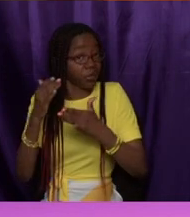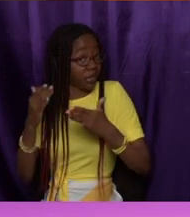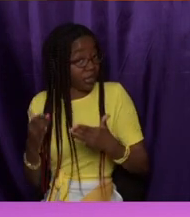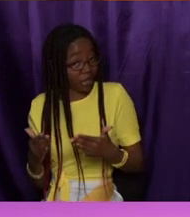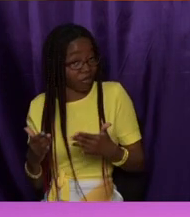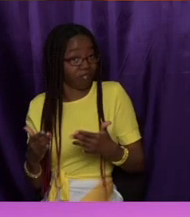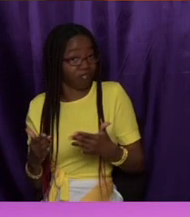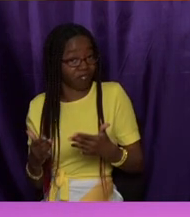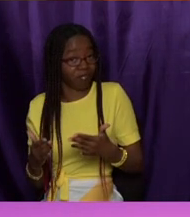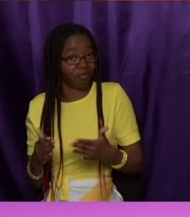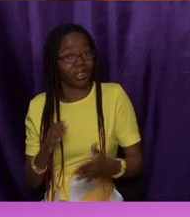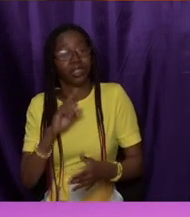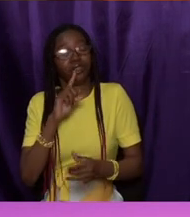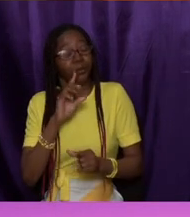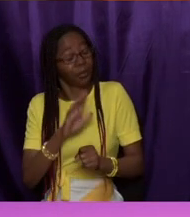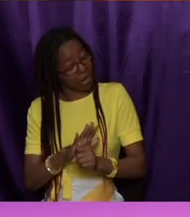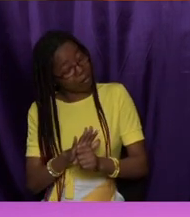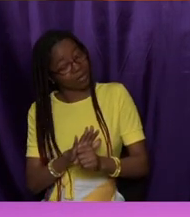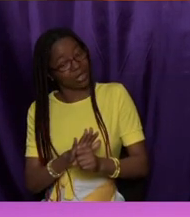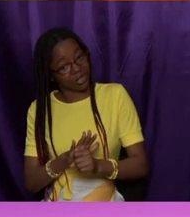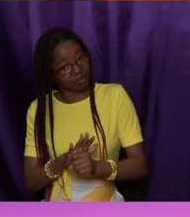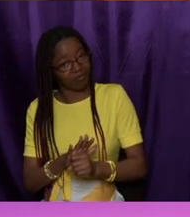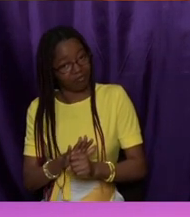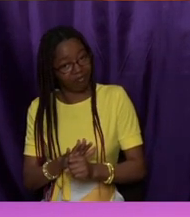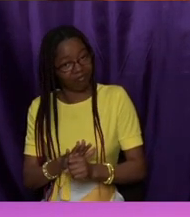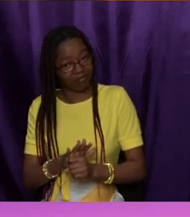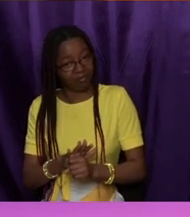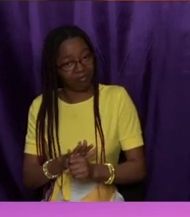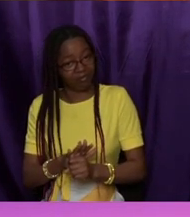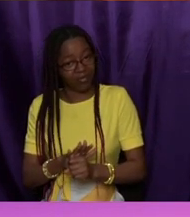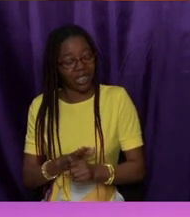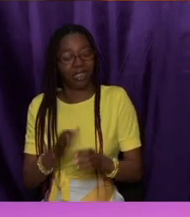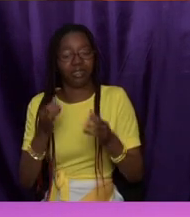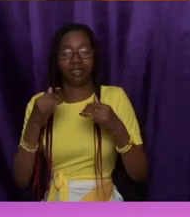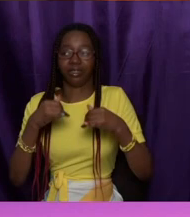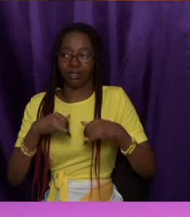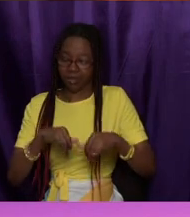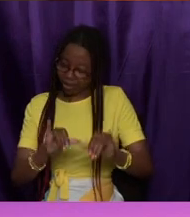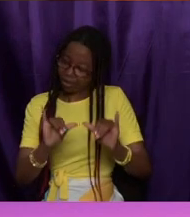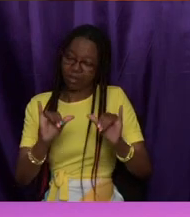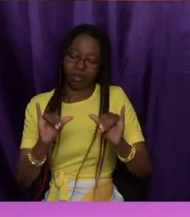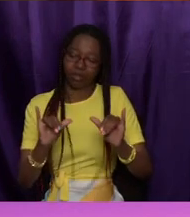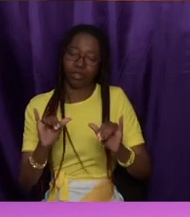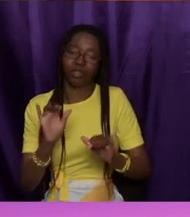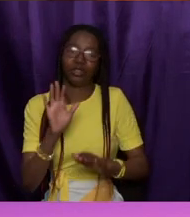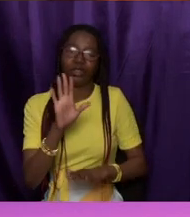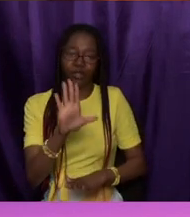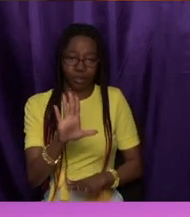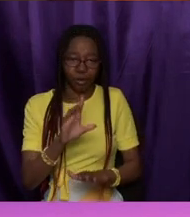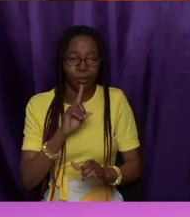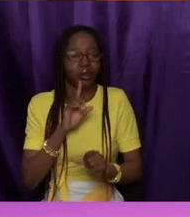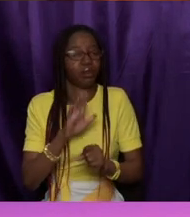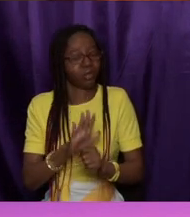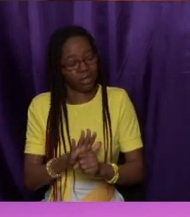that the promise is still your